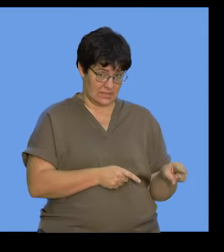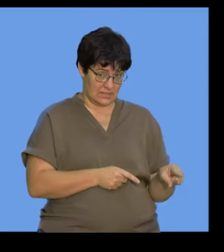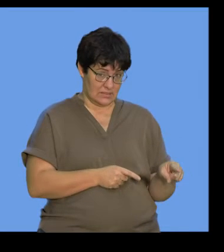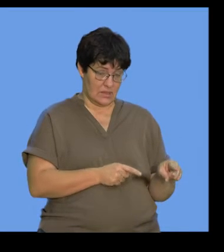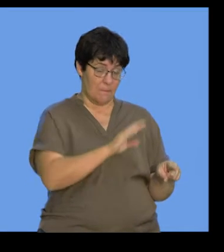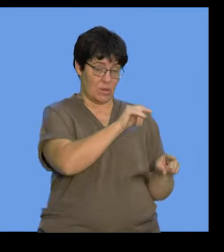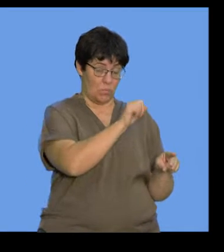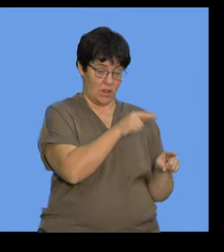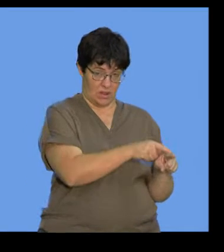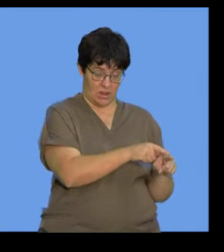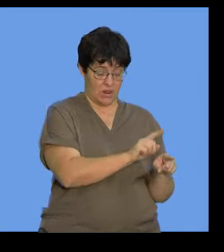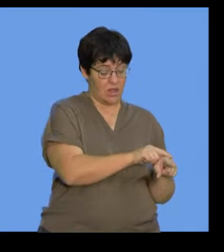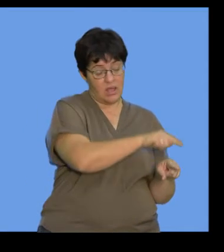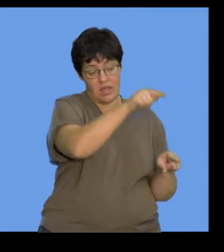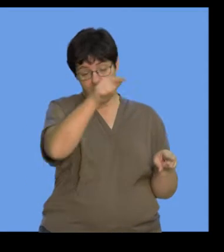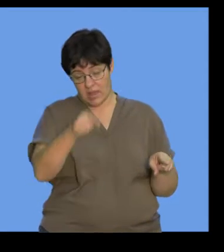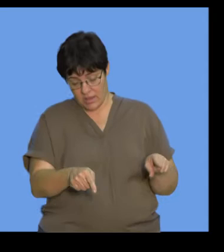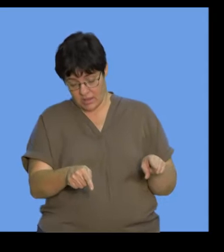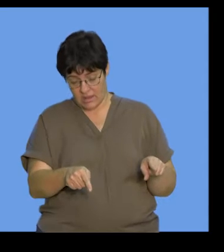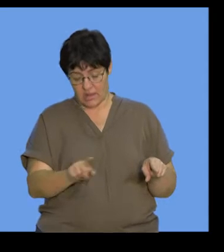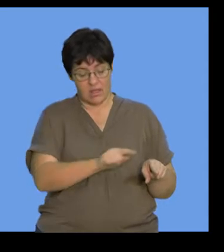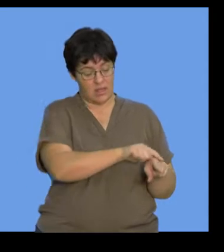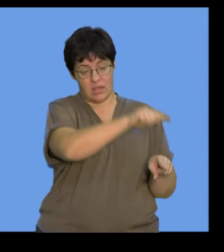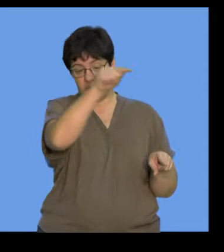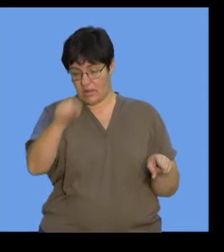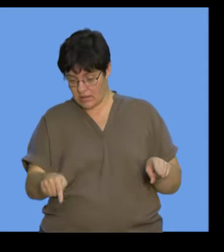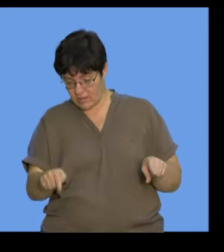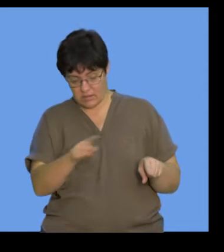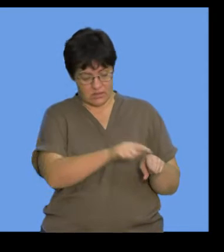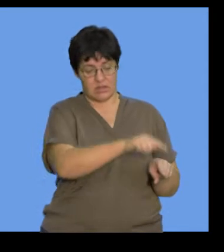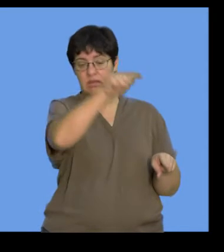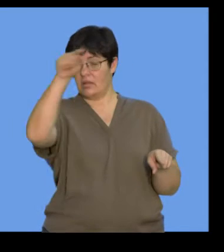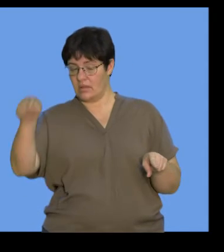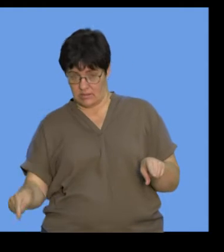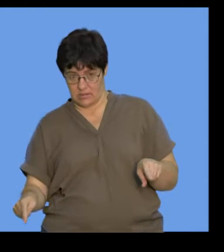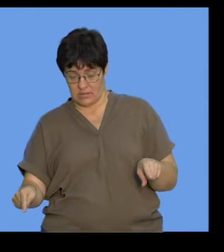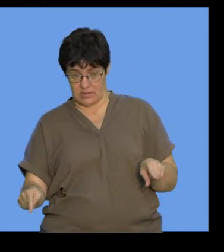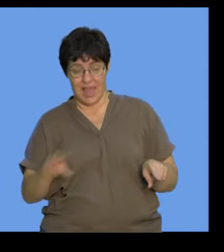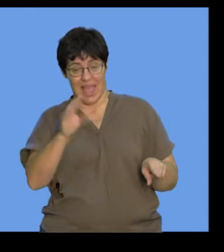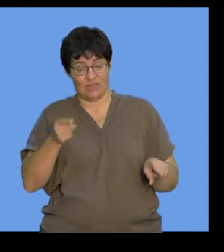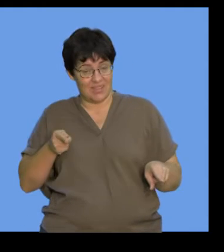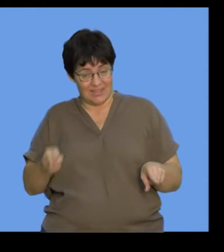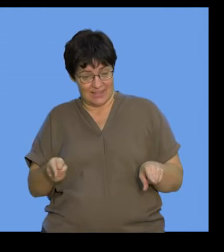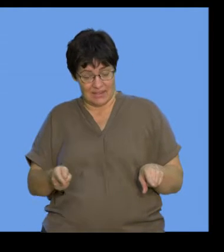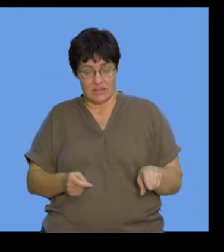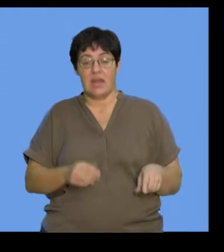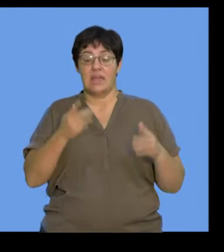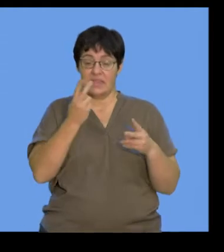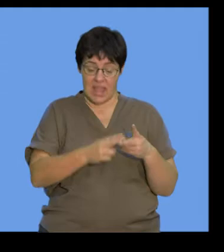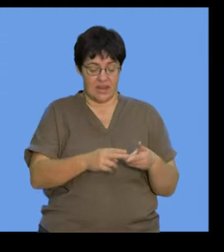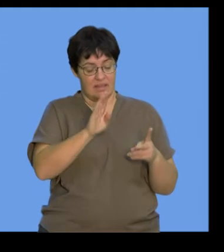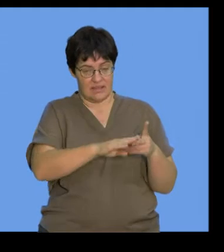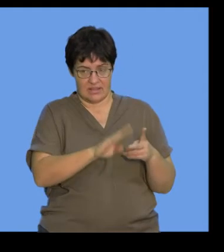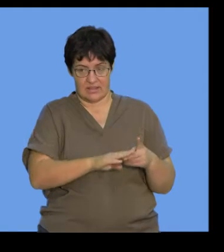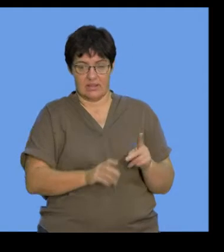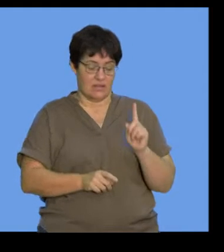of the binomial, multiply it by everything that is inside the bracket of the trinomial, and